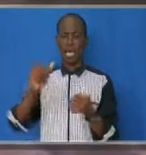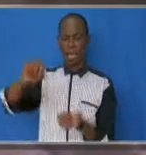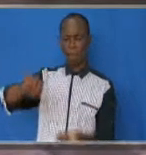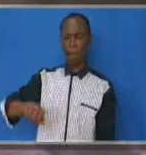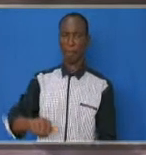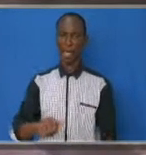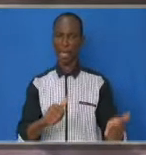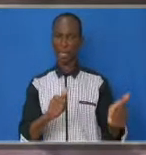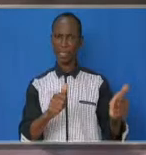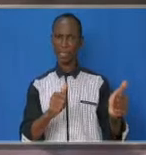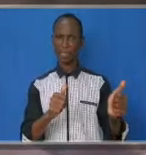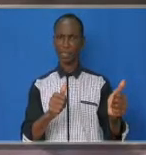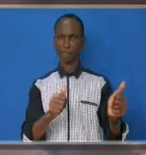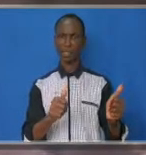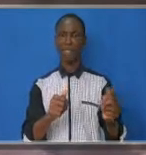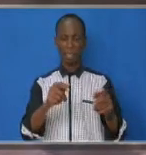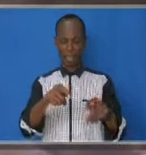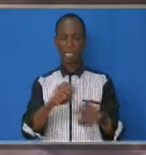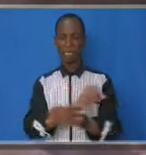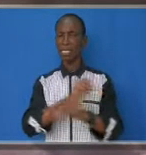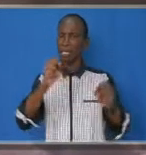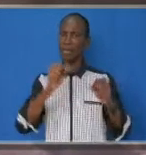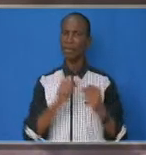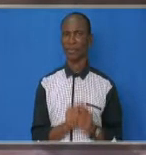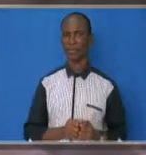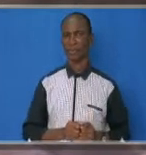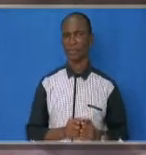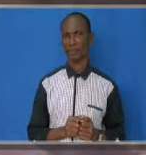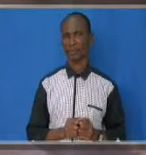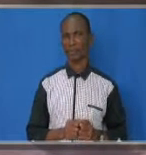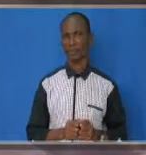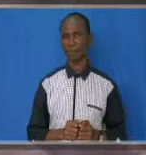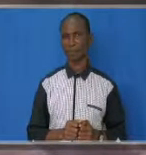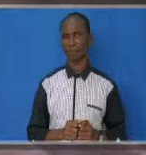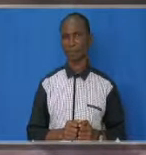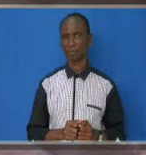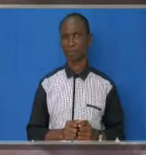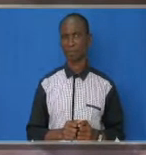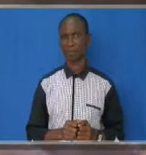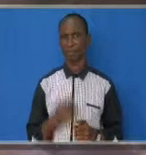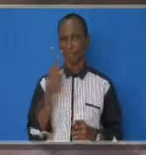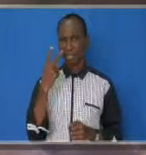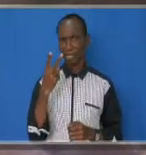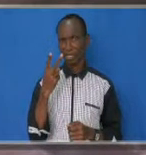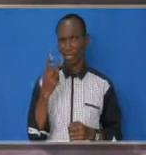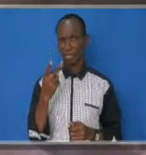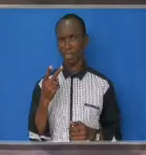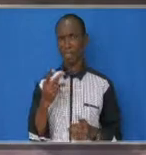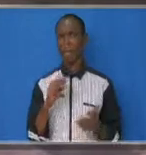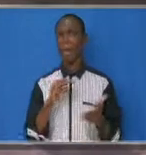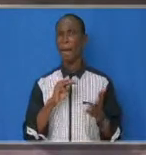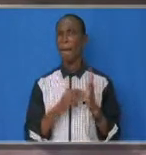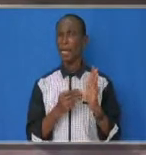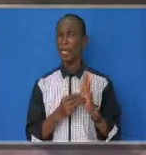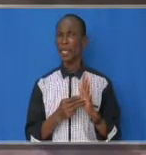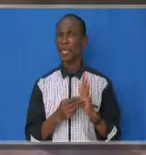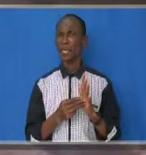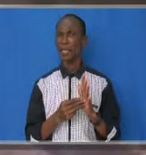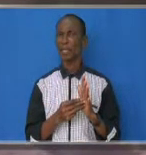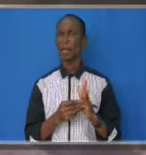who does not need to be ashamed, rightly dividing the word of truth. Be